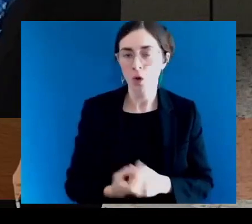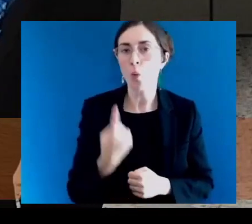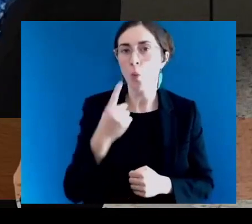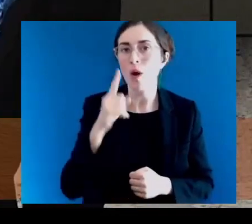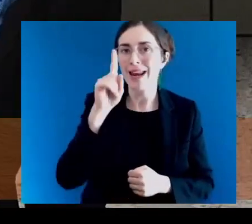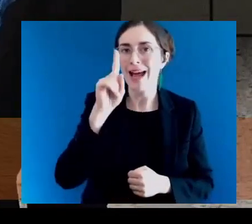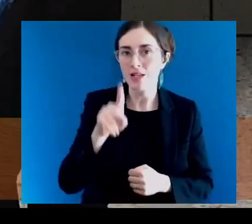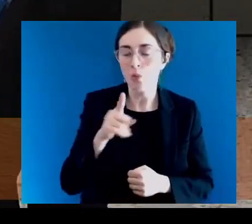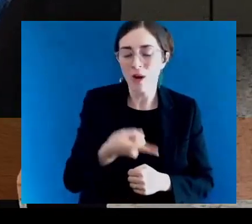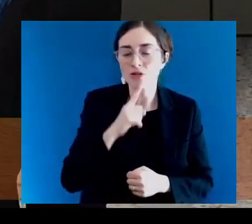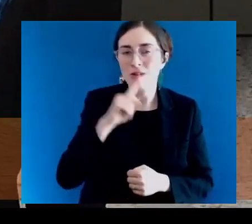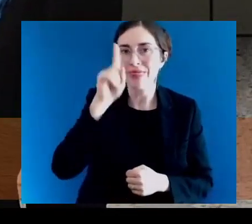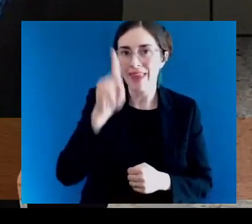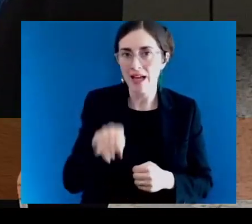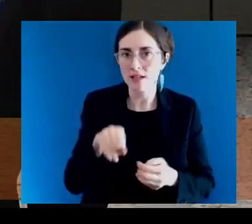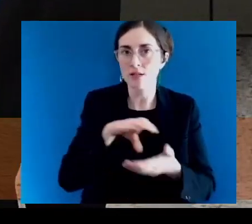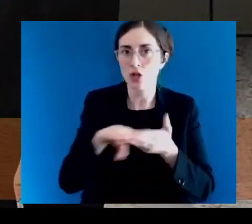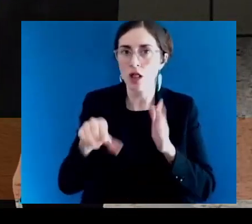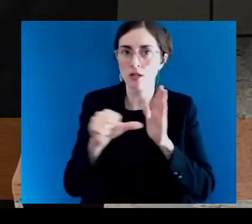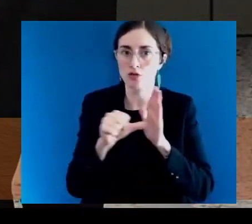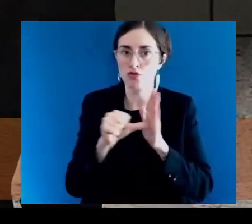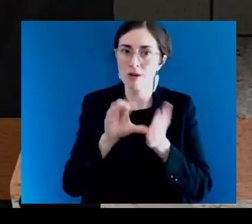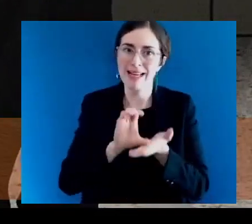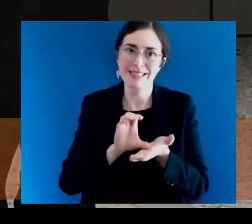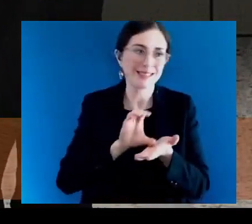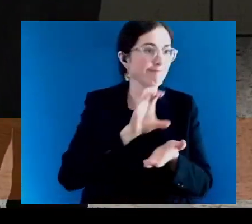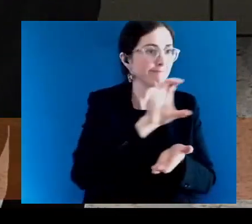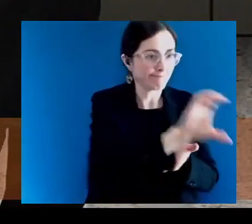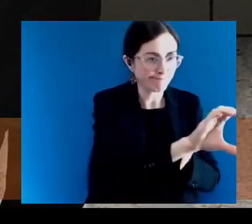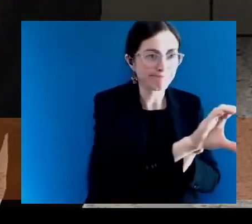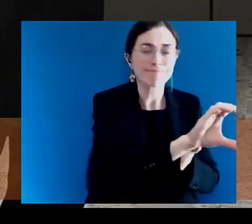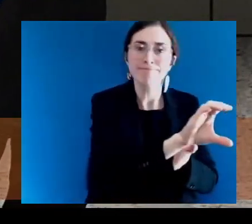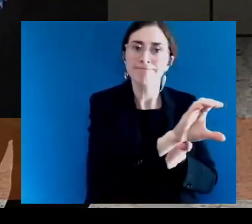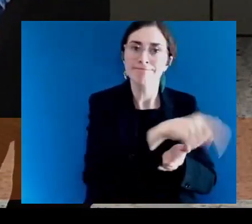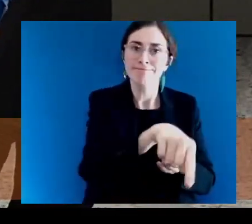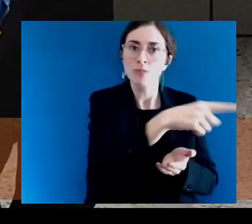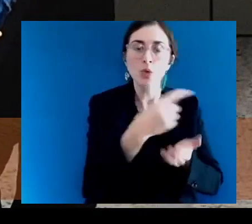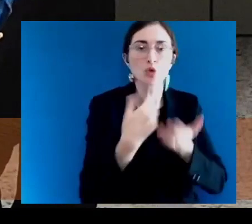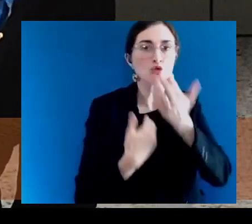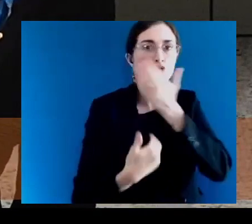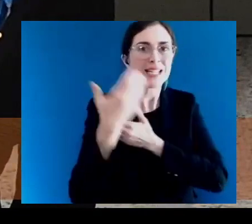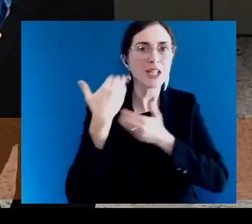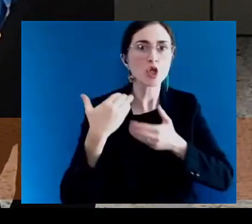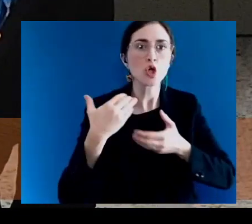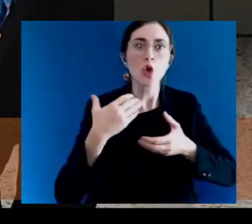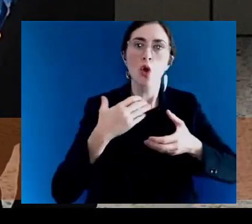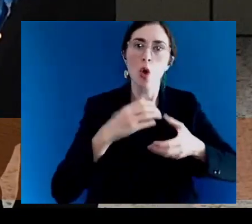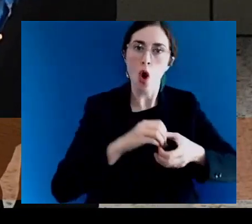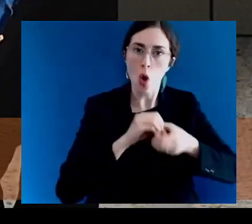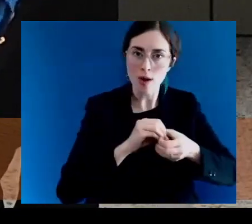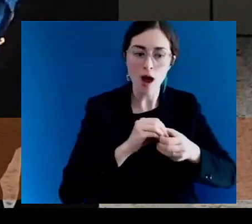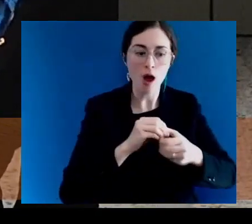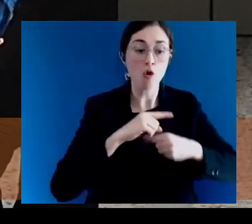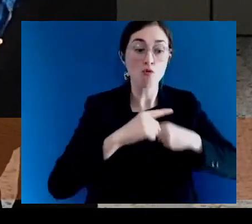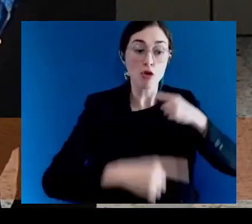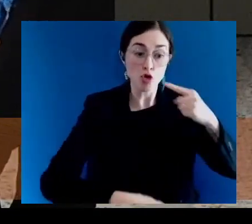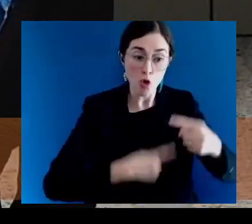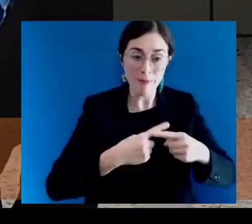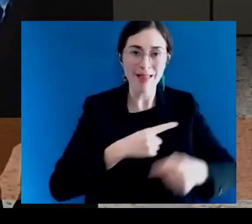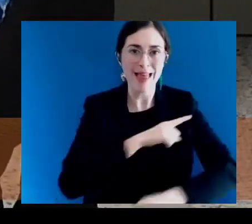Energy Program. These are the grants that were made to now 9